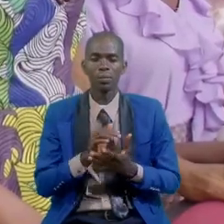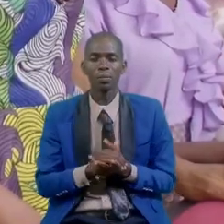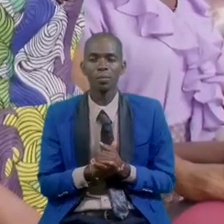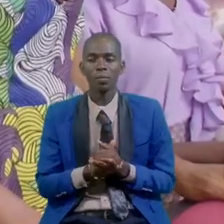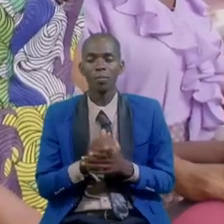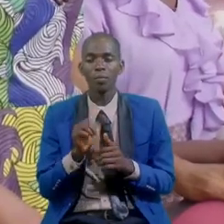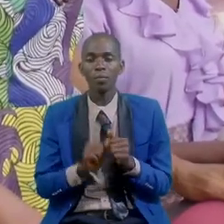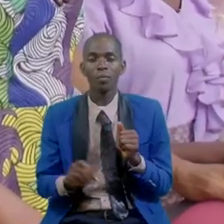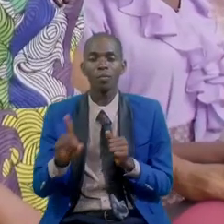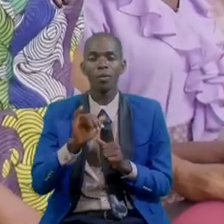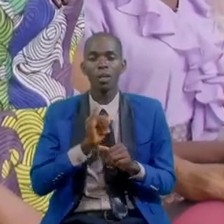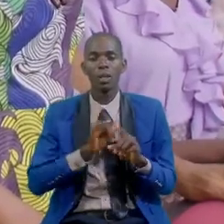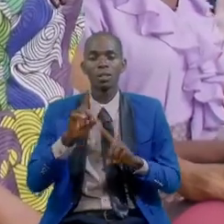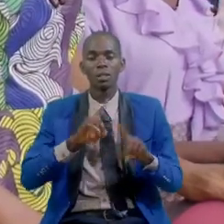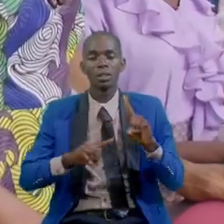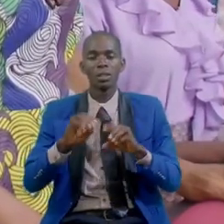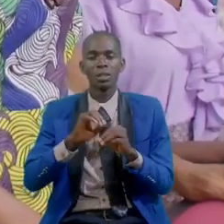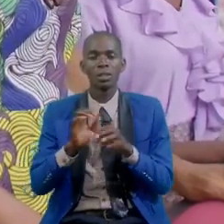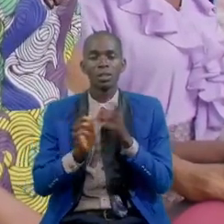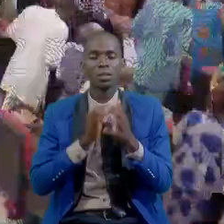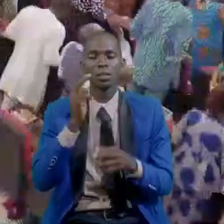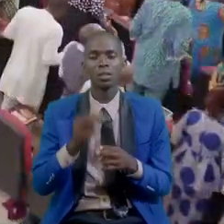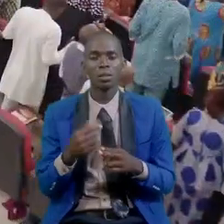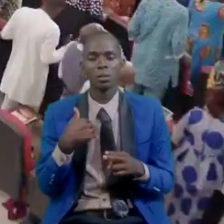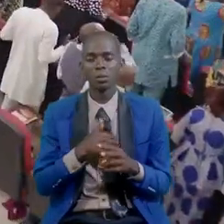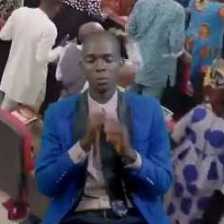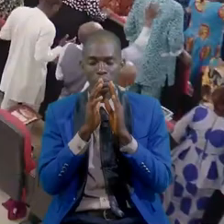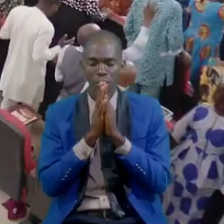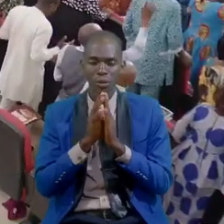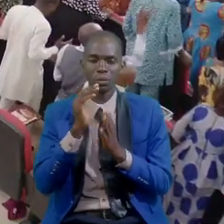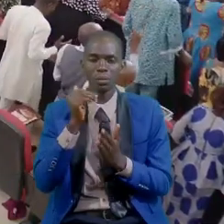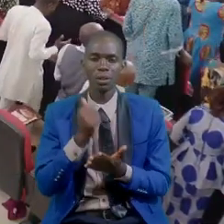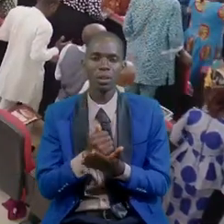Everybody, I said, in Jesus' name we pray.